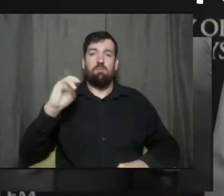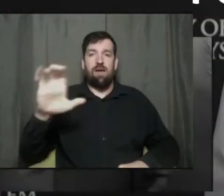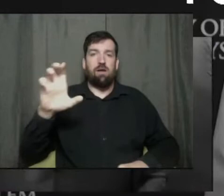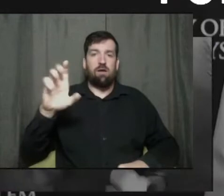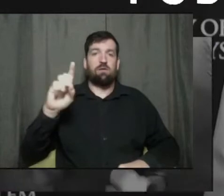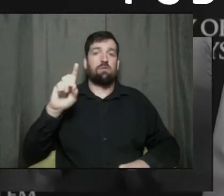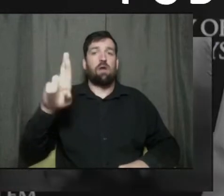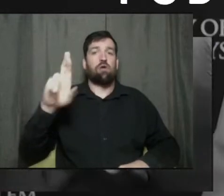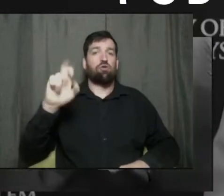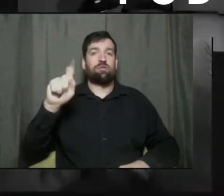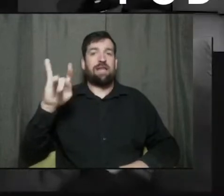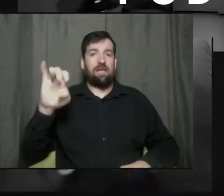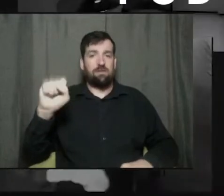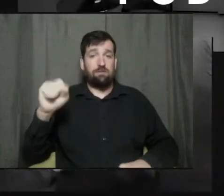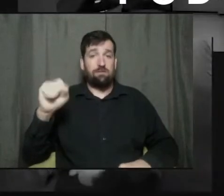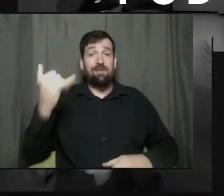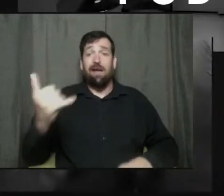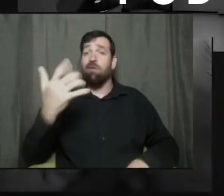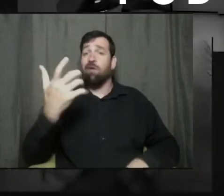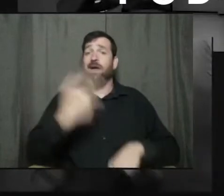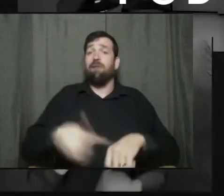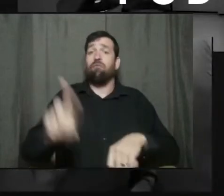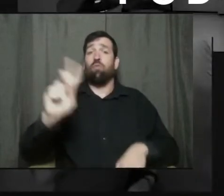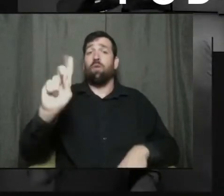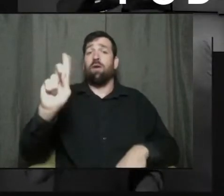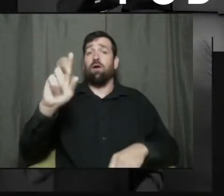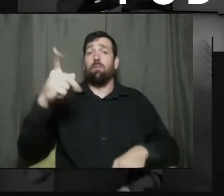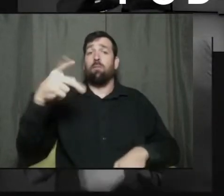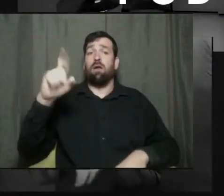Now, everywhere podcasts are available.